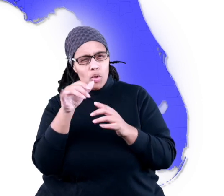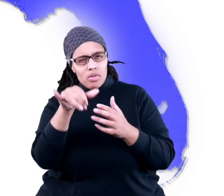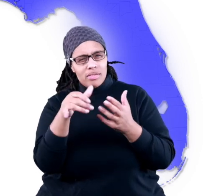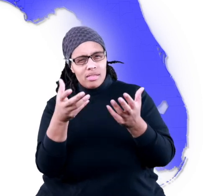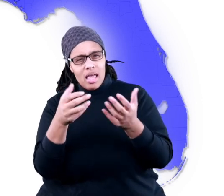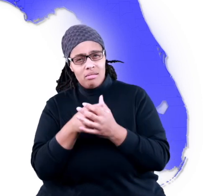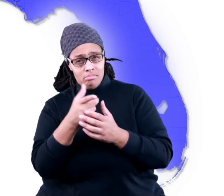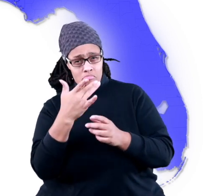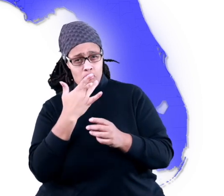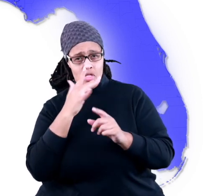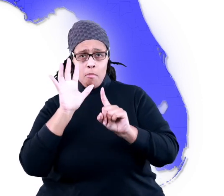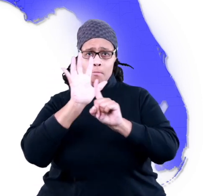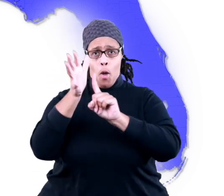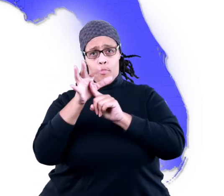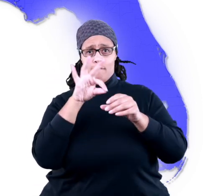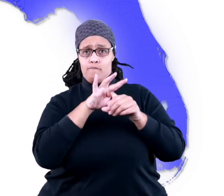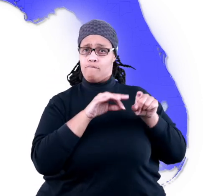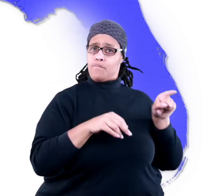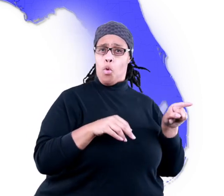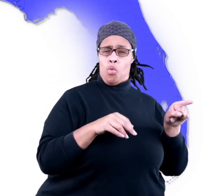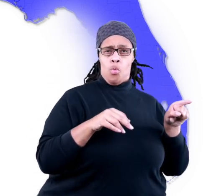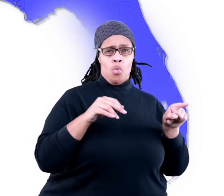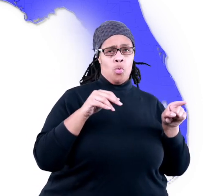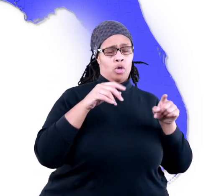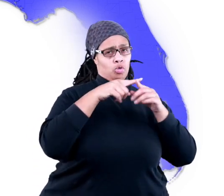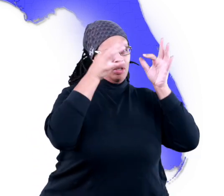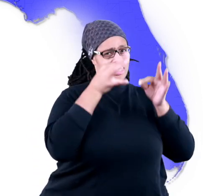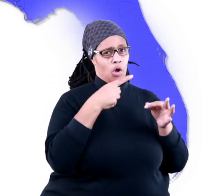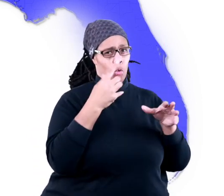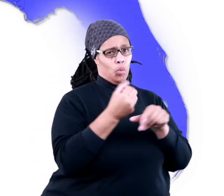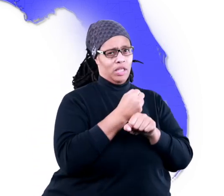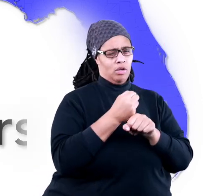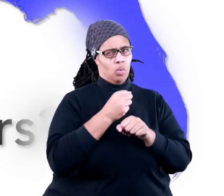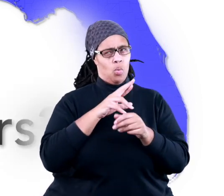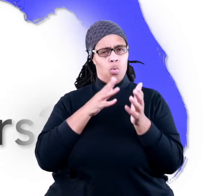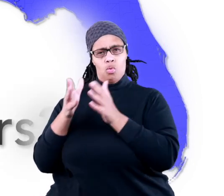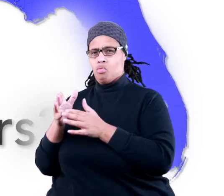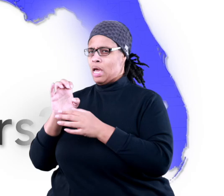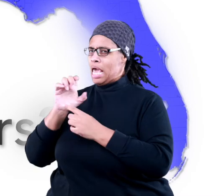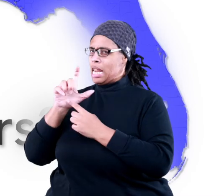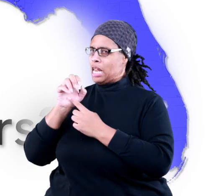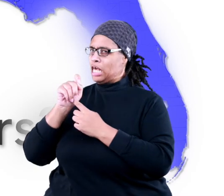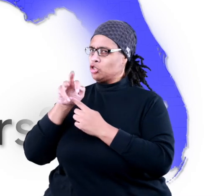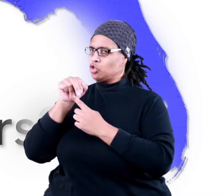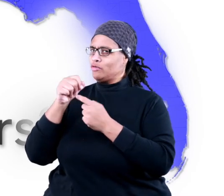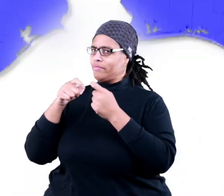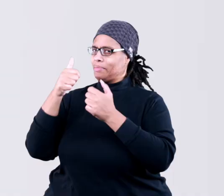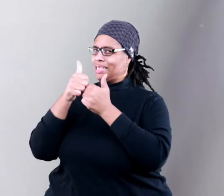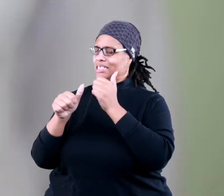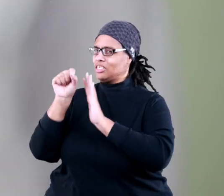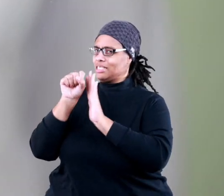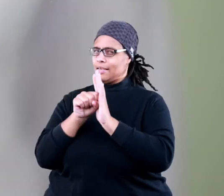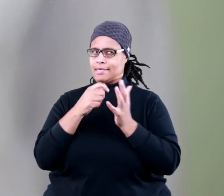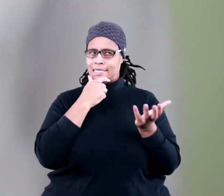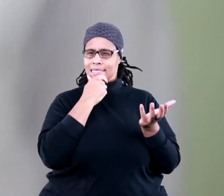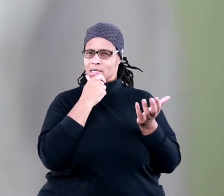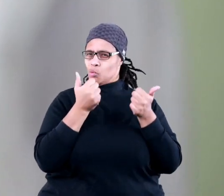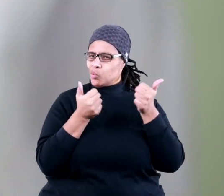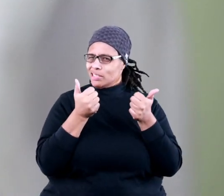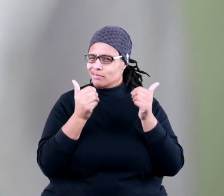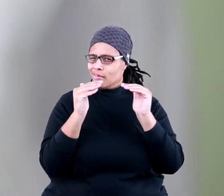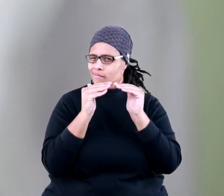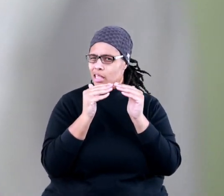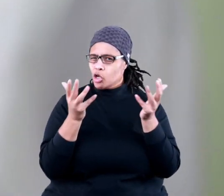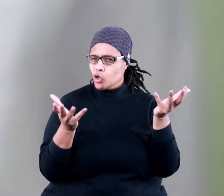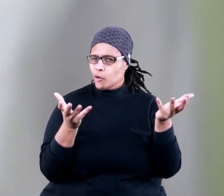that? Would you rather have the popular vote decide who wins, or electors from each state? Which do you think